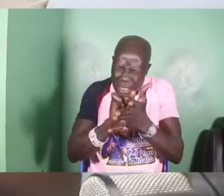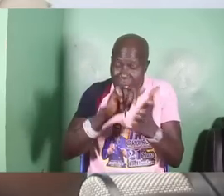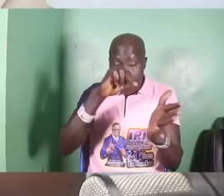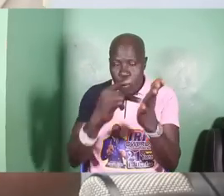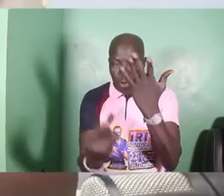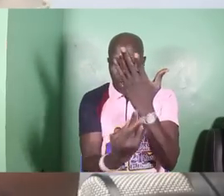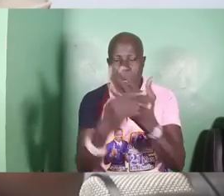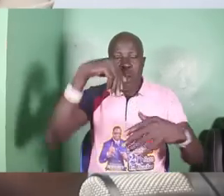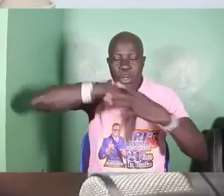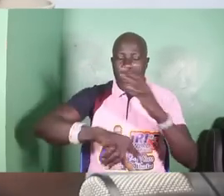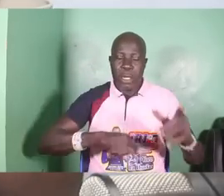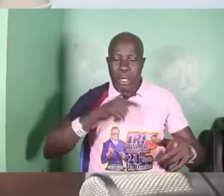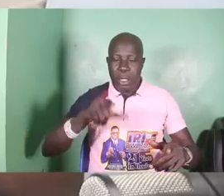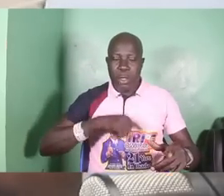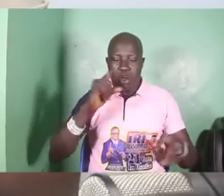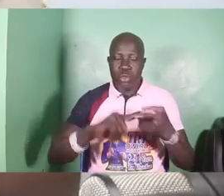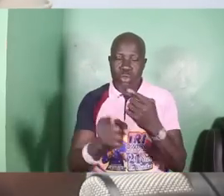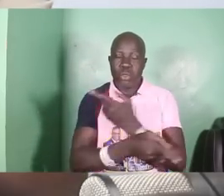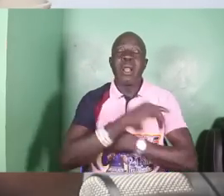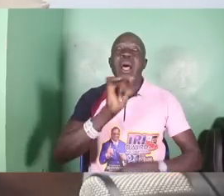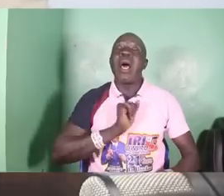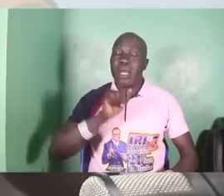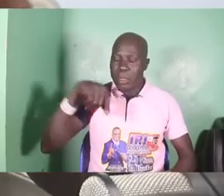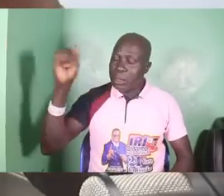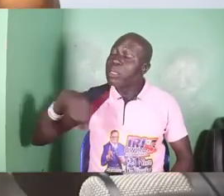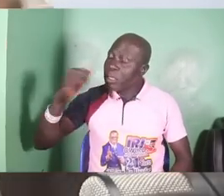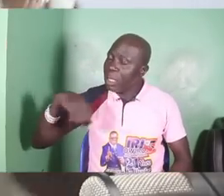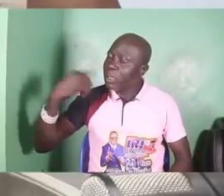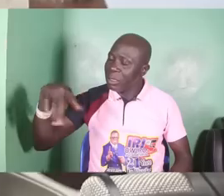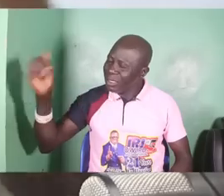lene. Is there a program in Lagos today? I said yes. Bobo